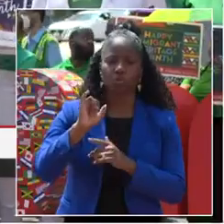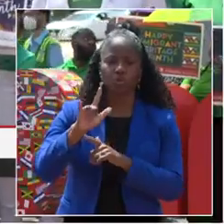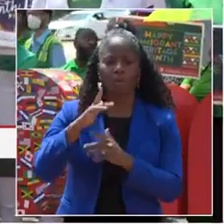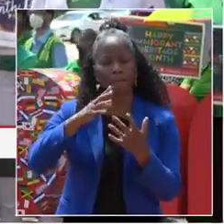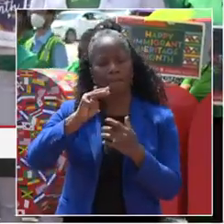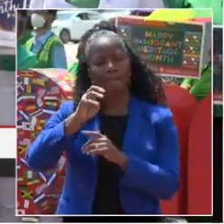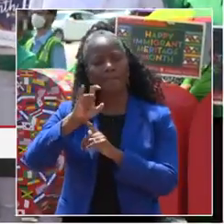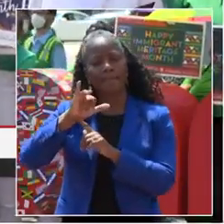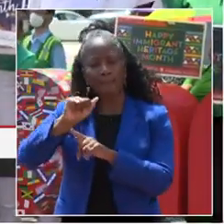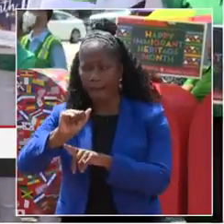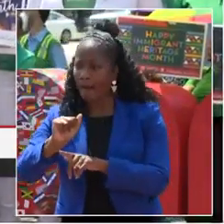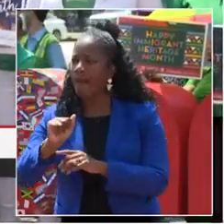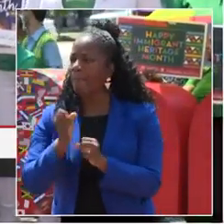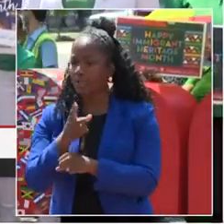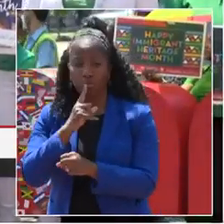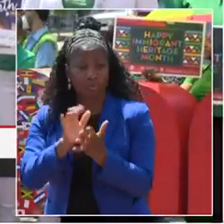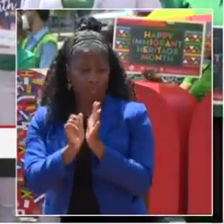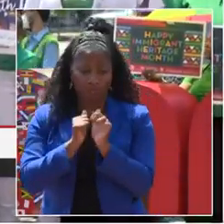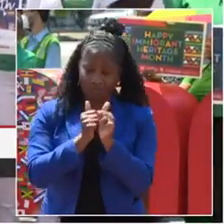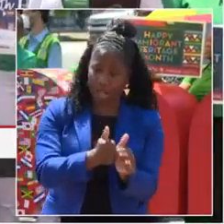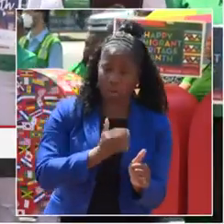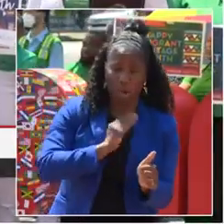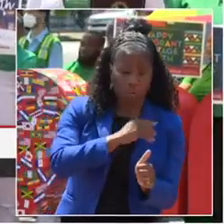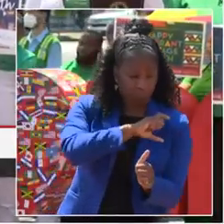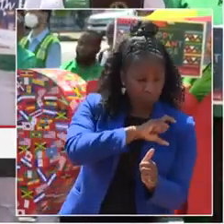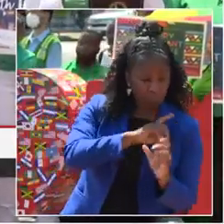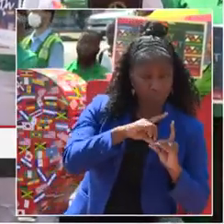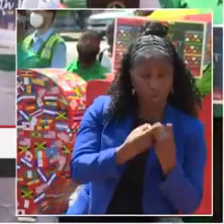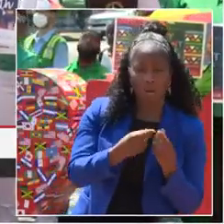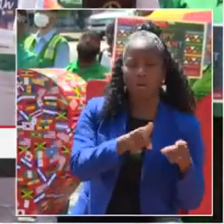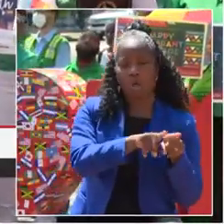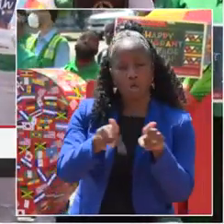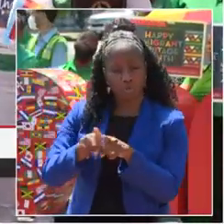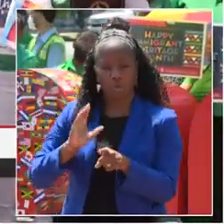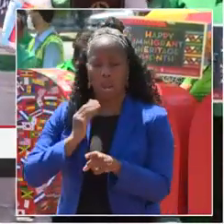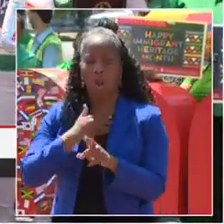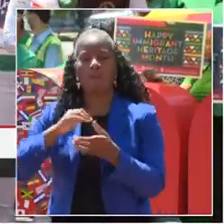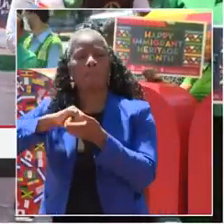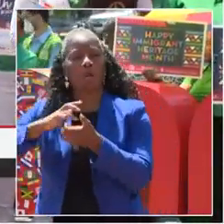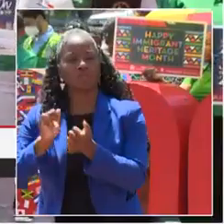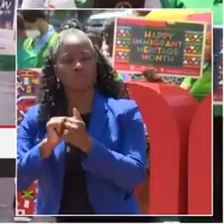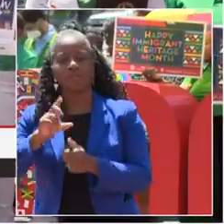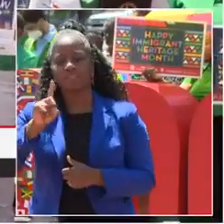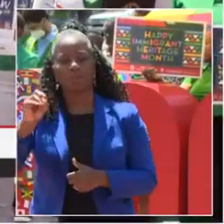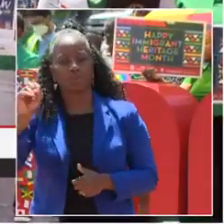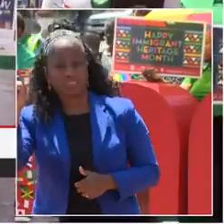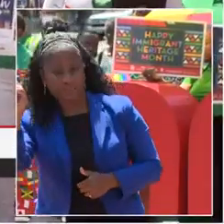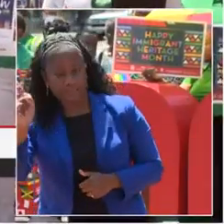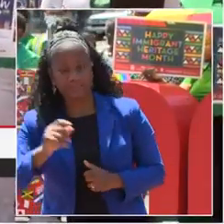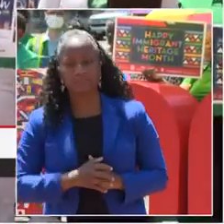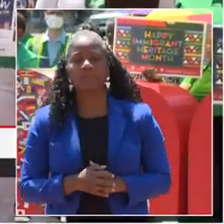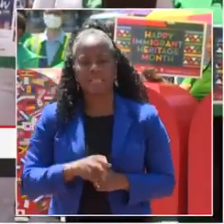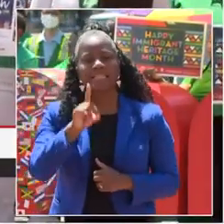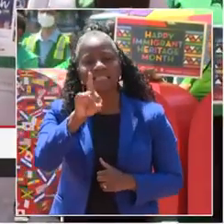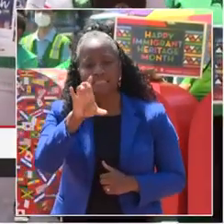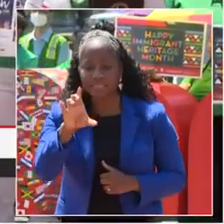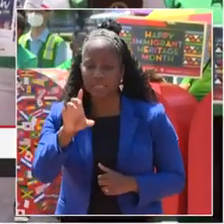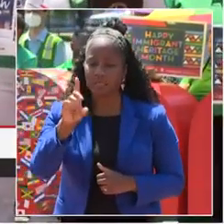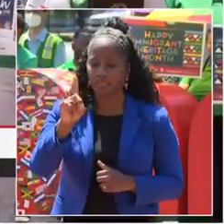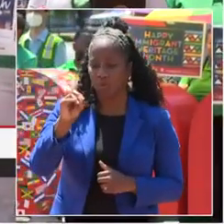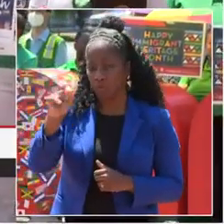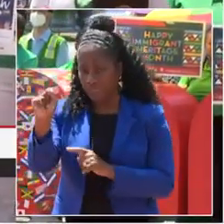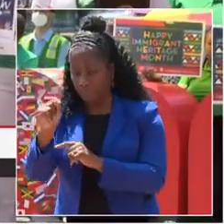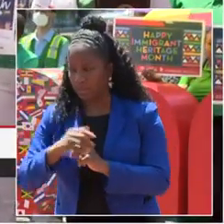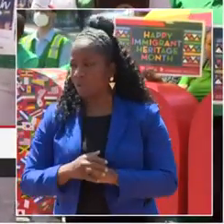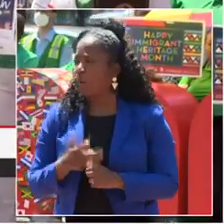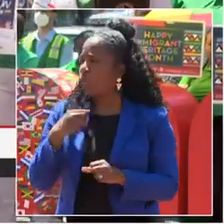you're following the Metropolitan Police Department as well as our partners at the Department of Transportation, the DC Department of Transportation. We are